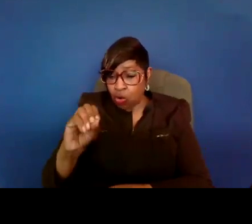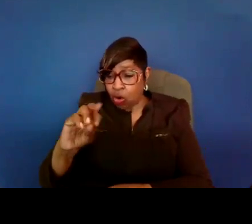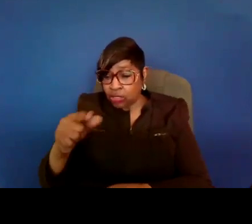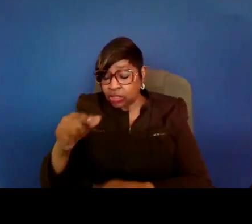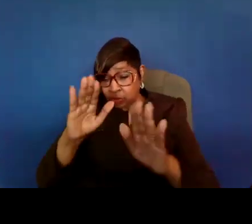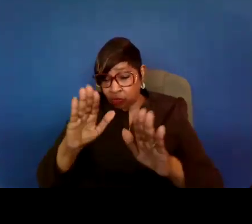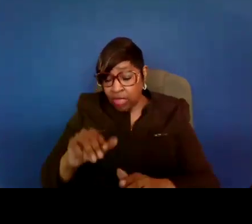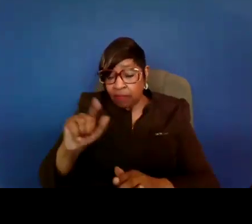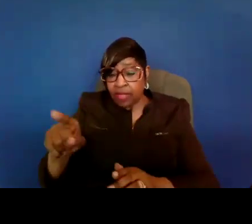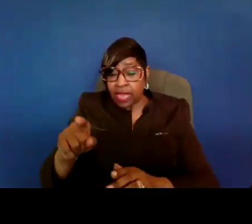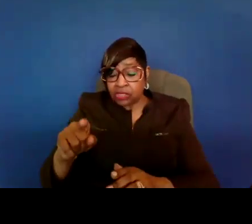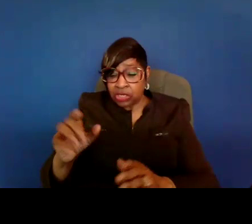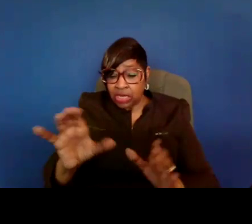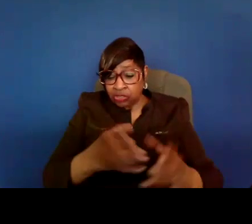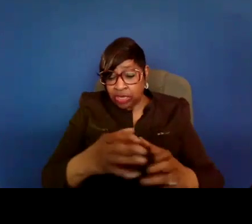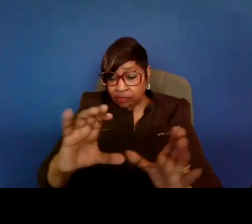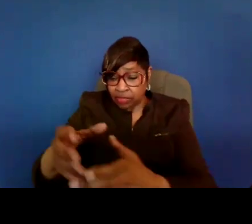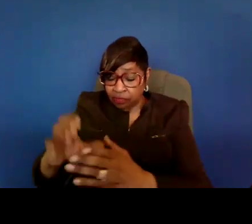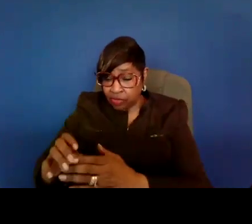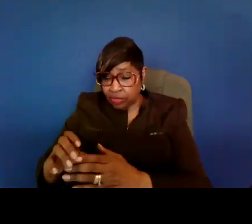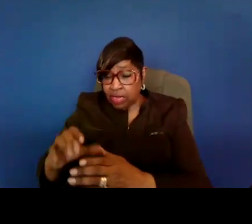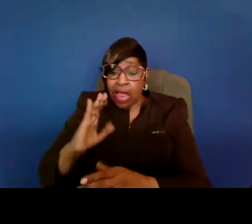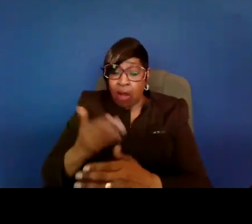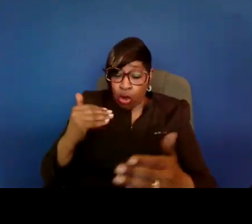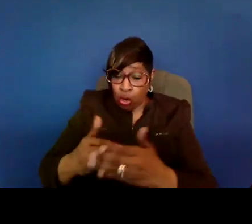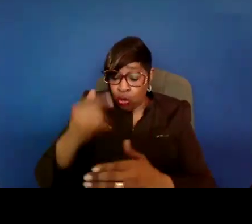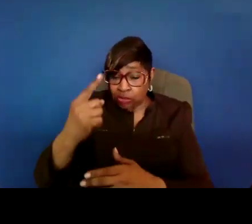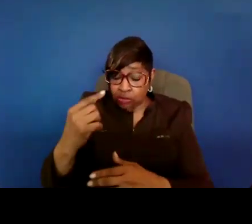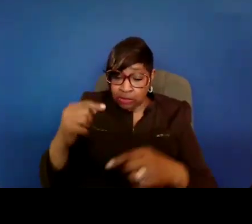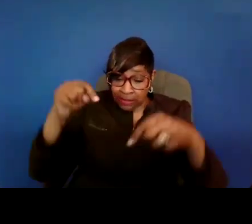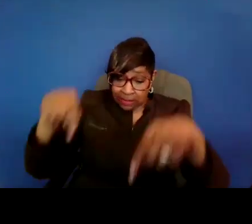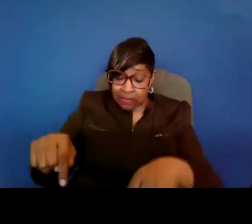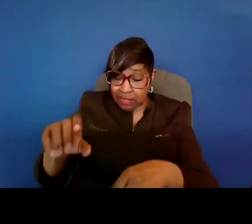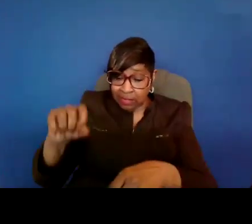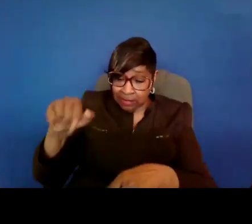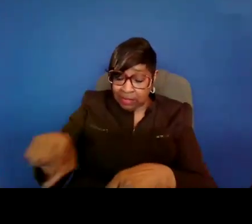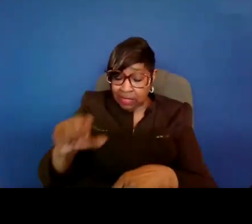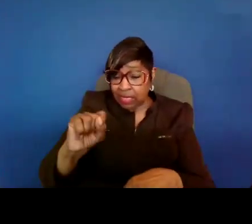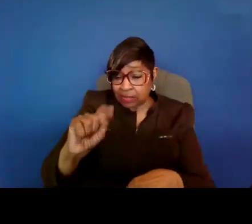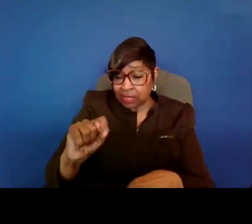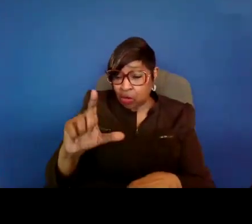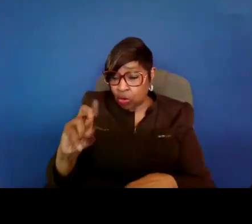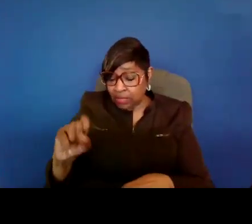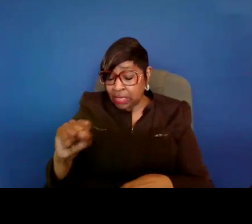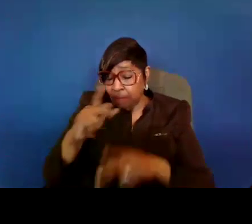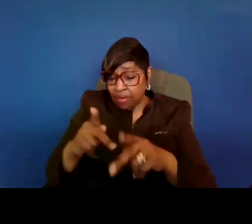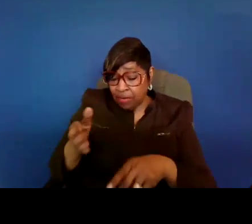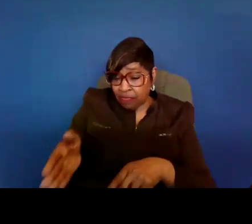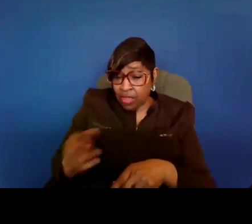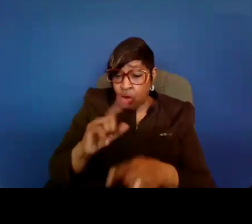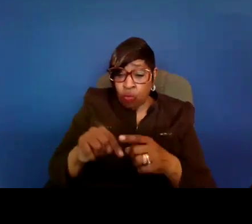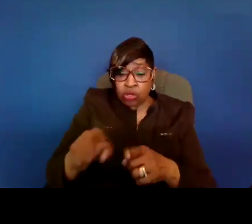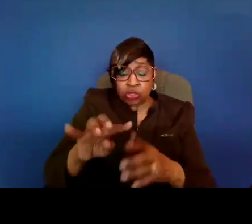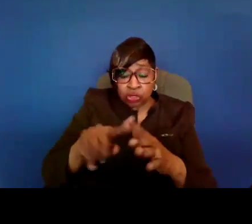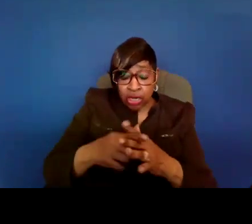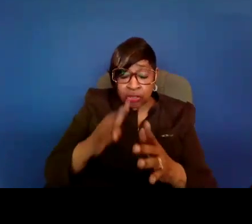chapters throughout the US. Our closest one is actually St. Louis, but there's people within there that, when you start talking to people,